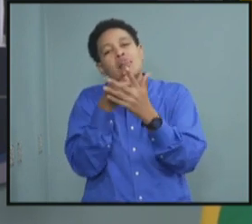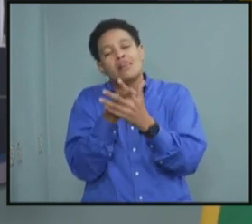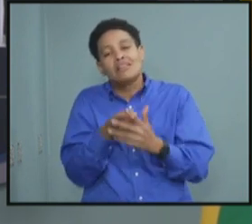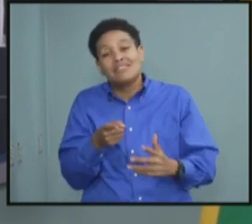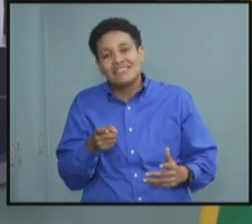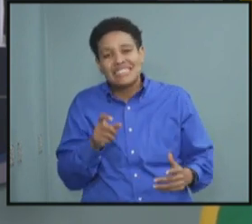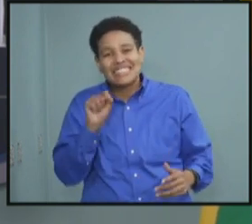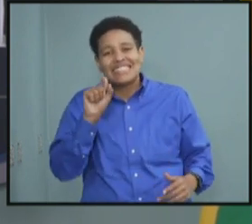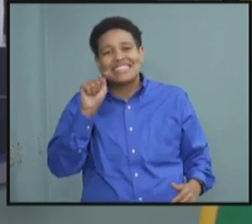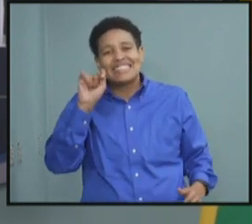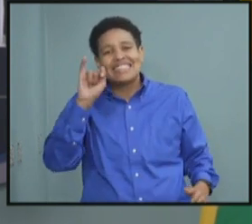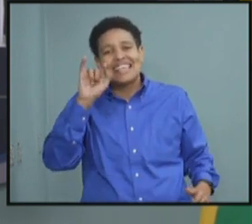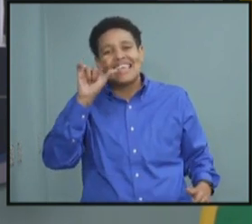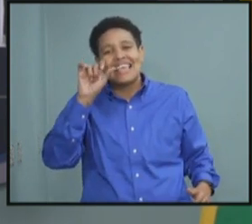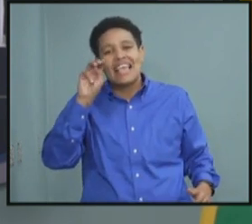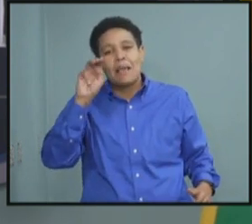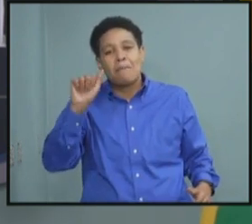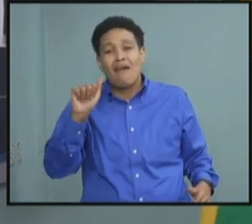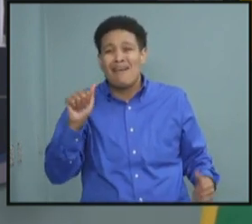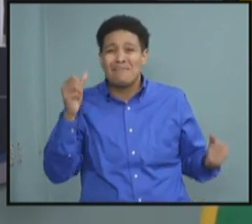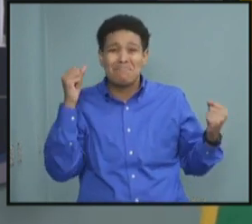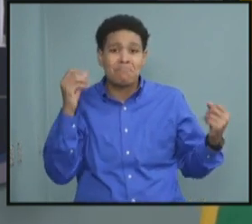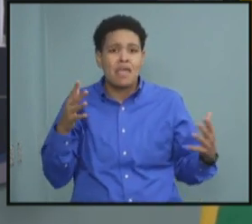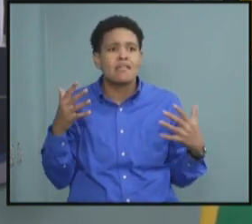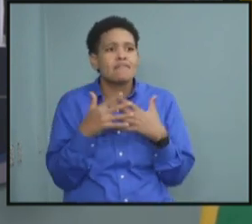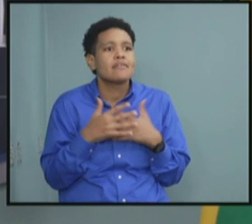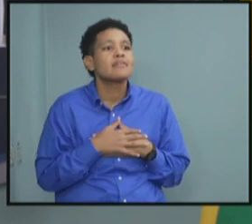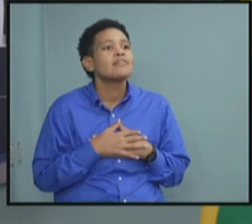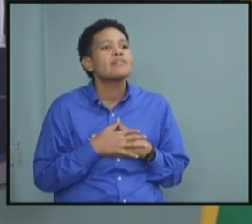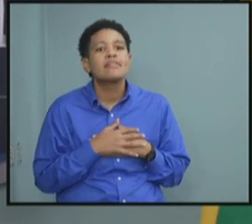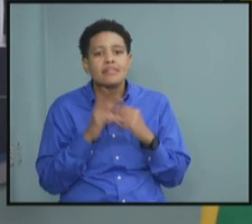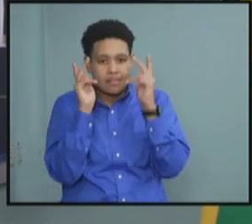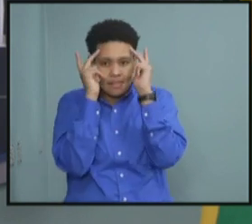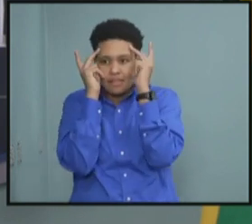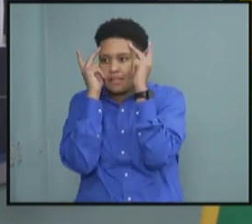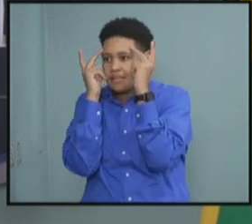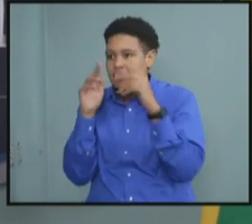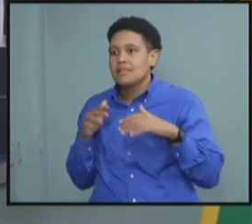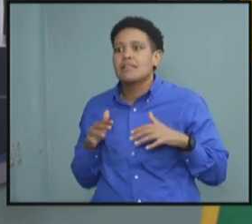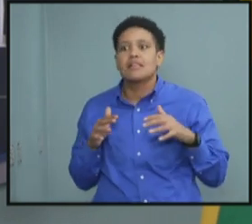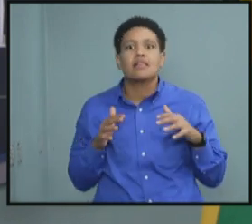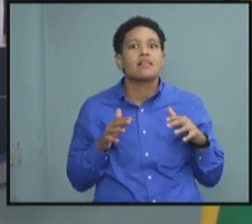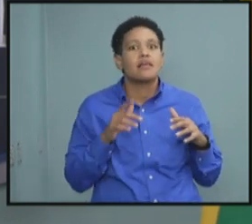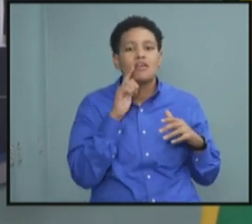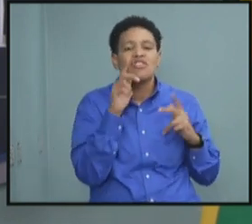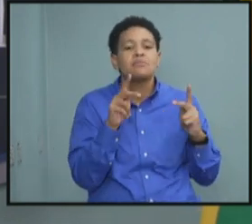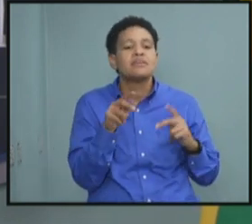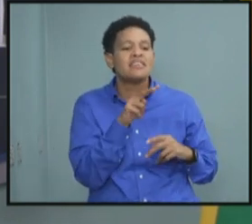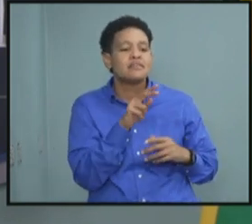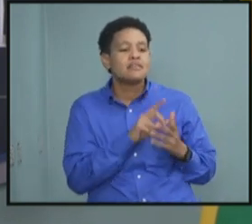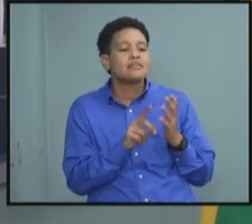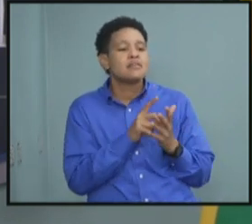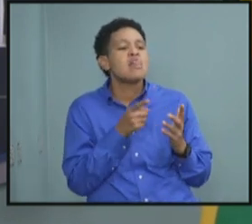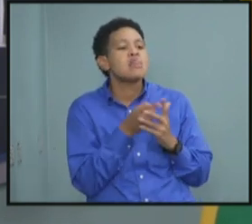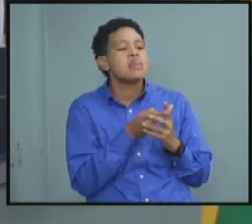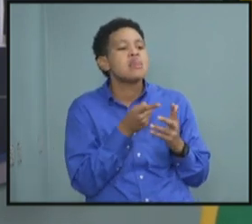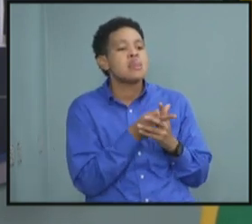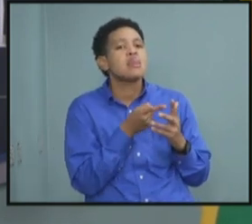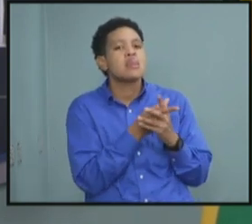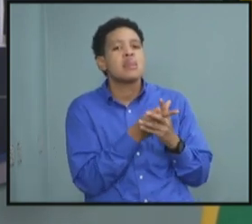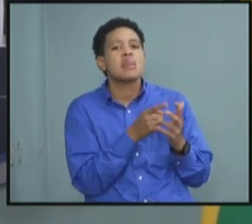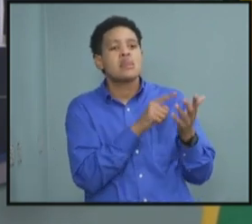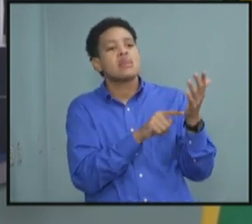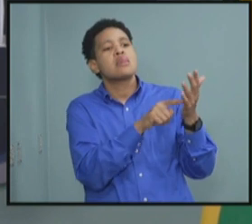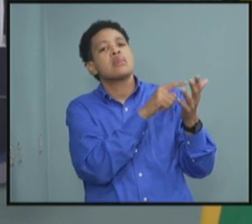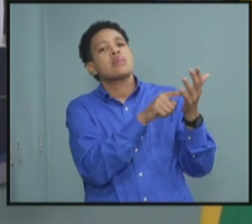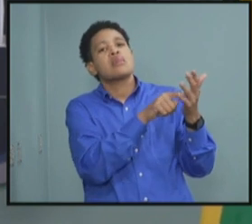Because what is happening is that there has been so much fear and panic that this is now turning into stigma and